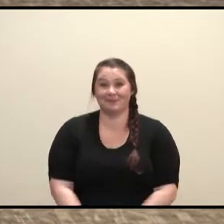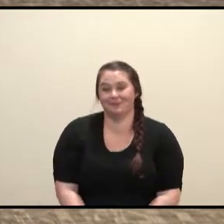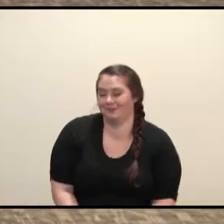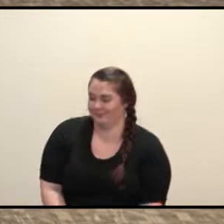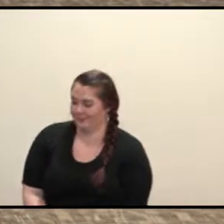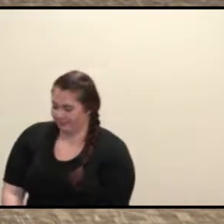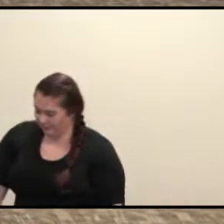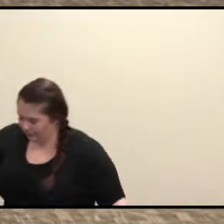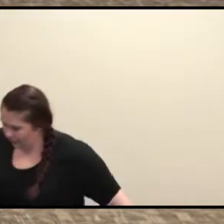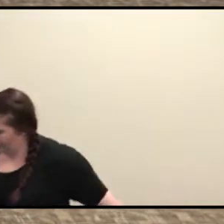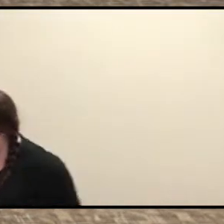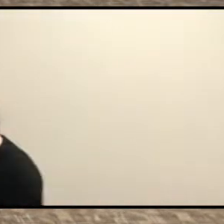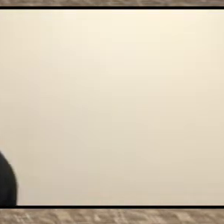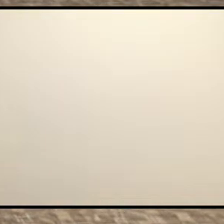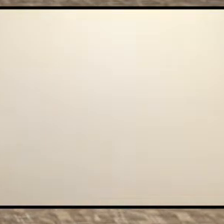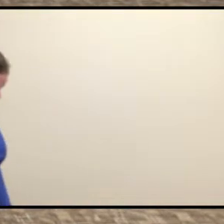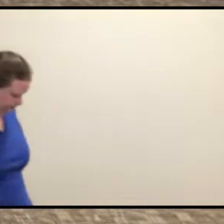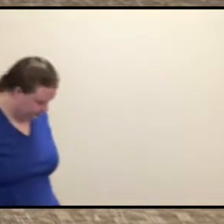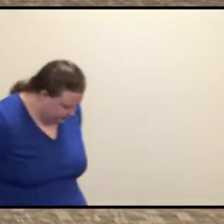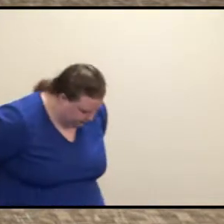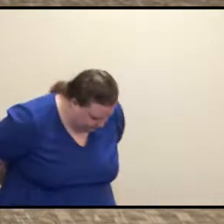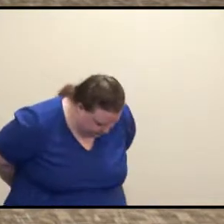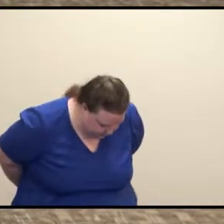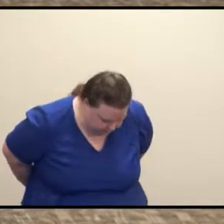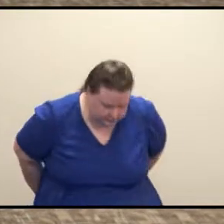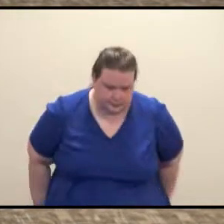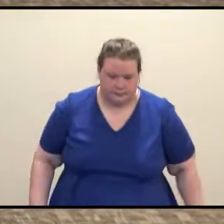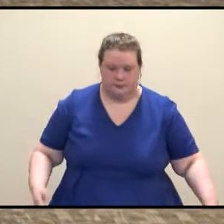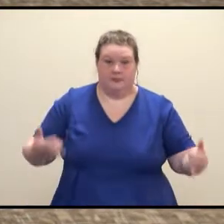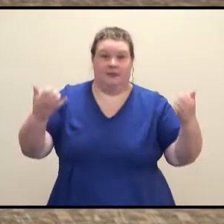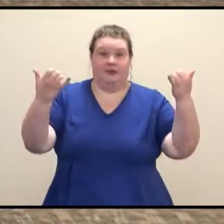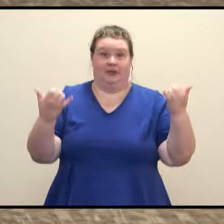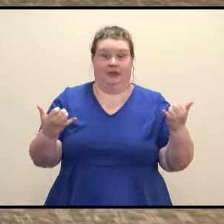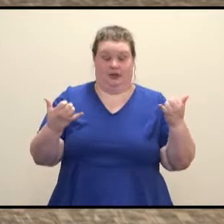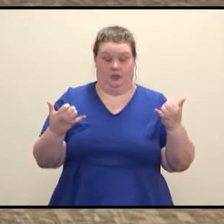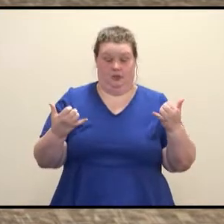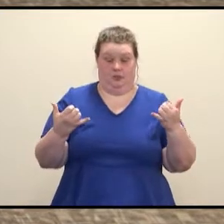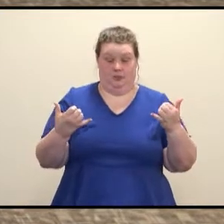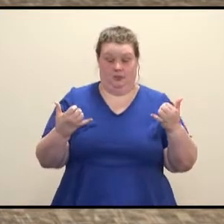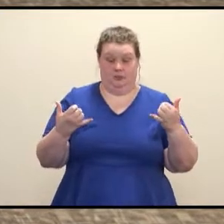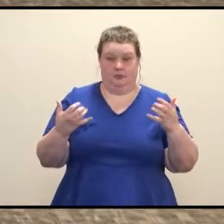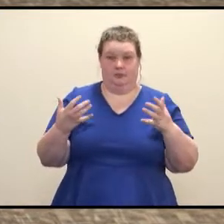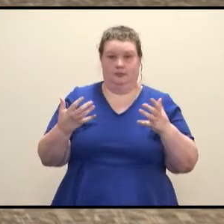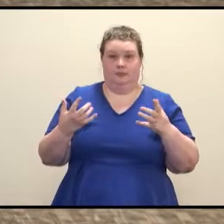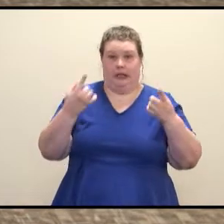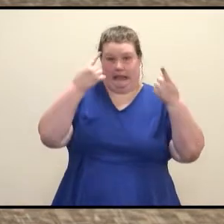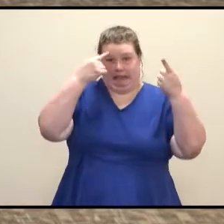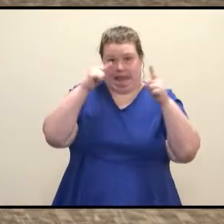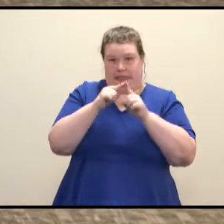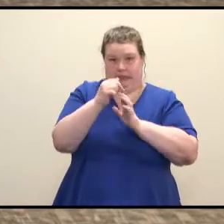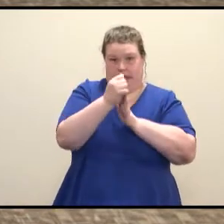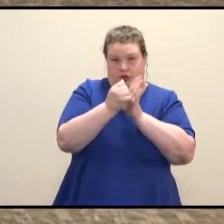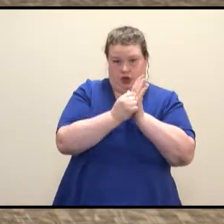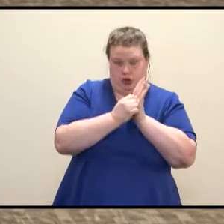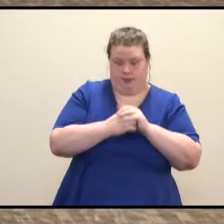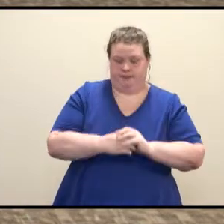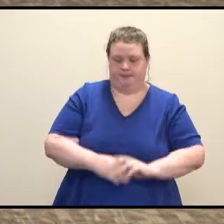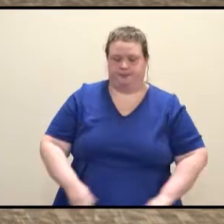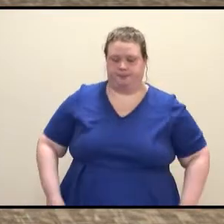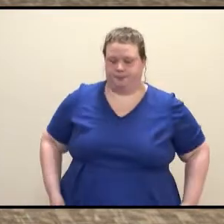Okay, we will move on to item 10, the consent agenda. Are there any items to be pulled?